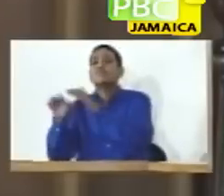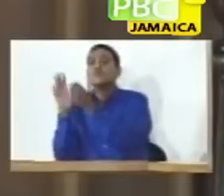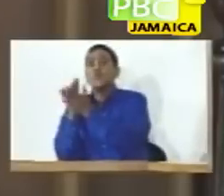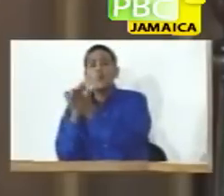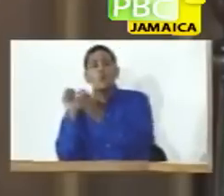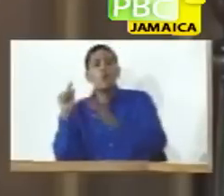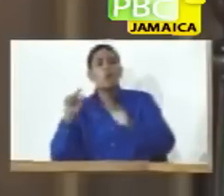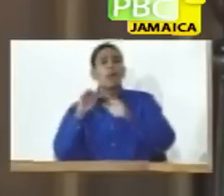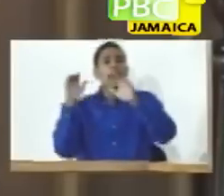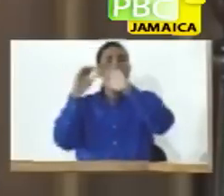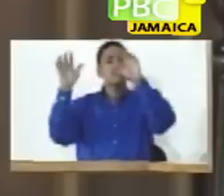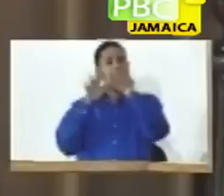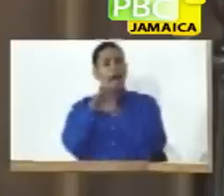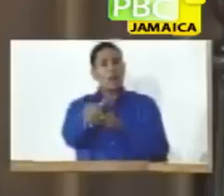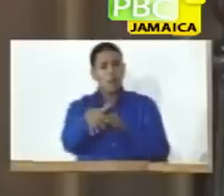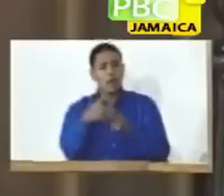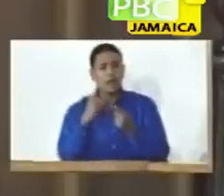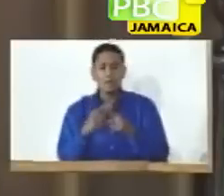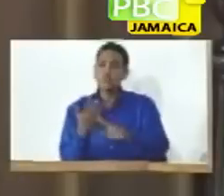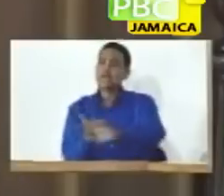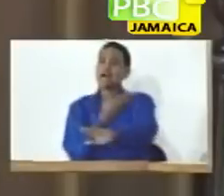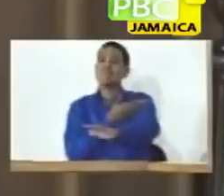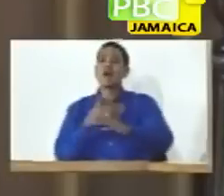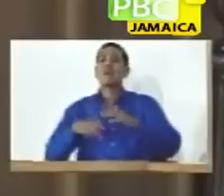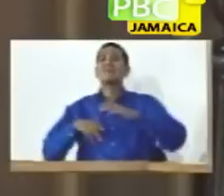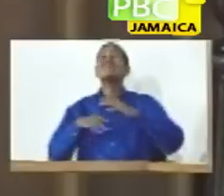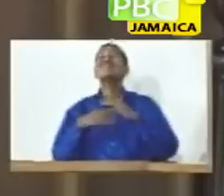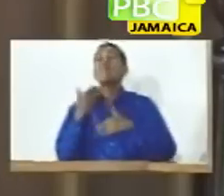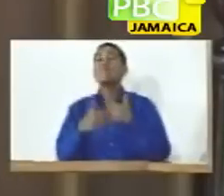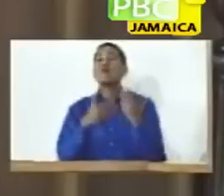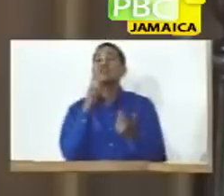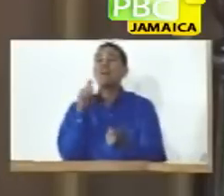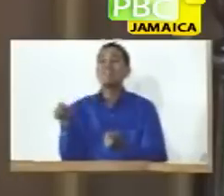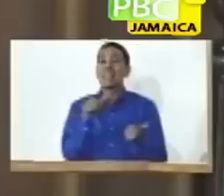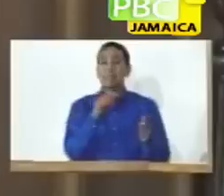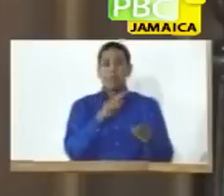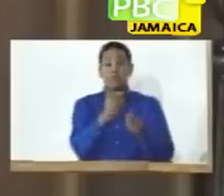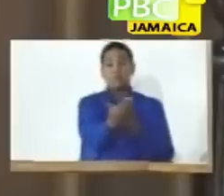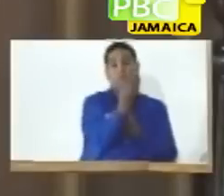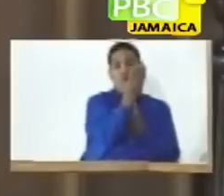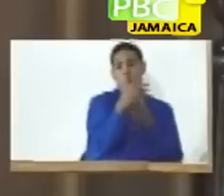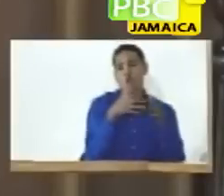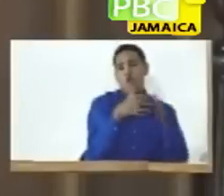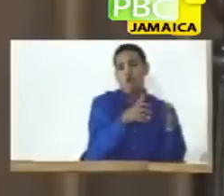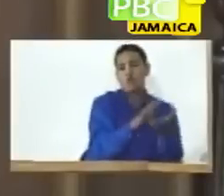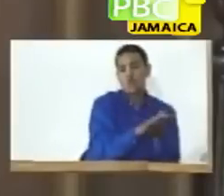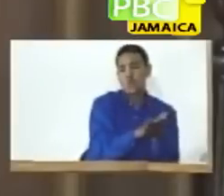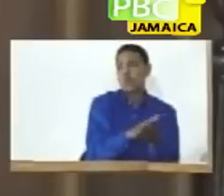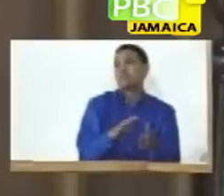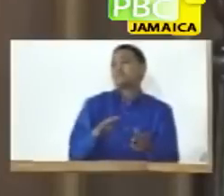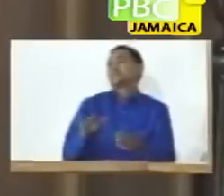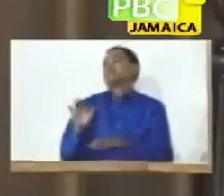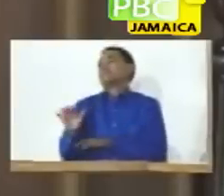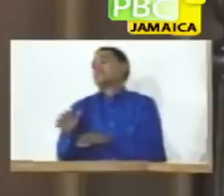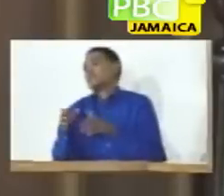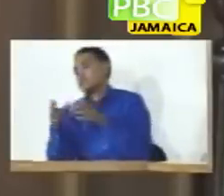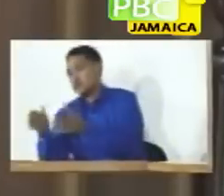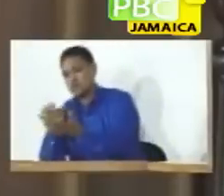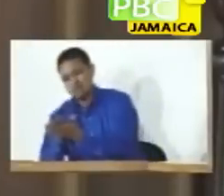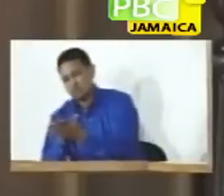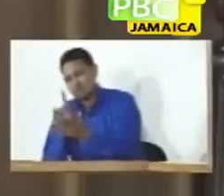levels and advance the process of eliminating the shift system in 7 schools and the